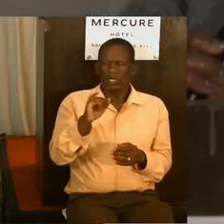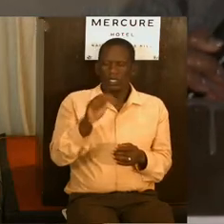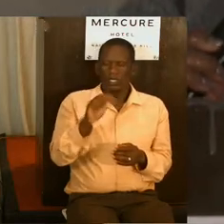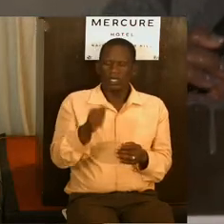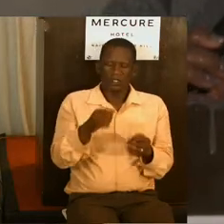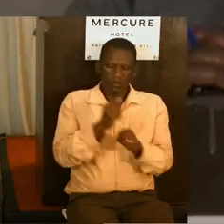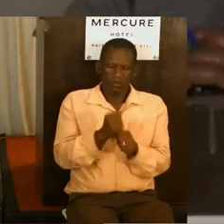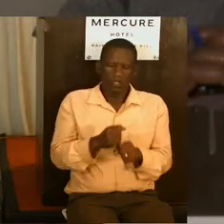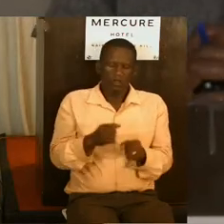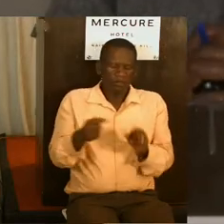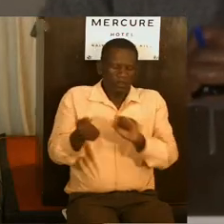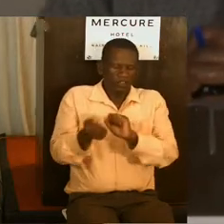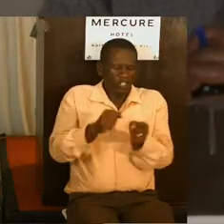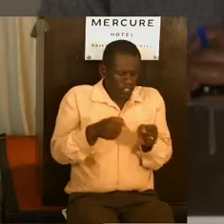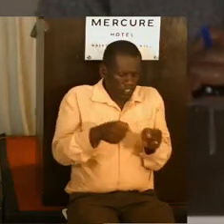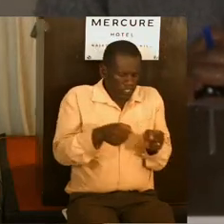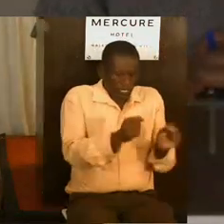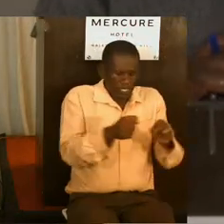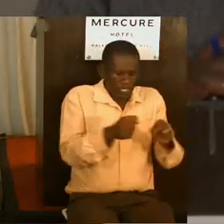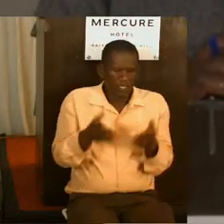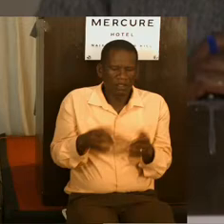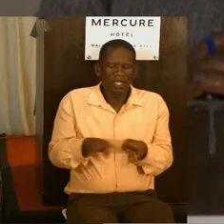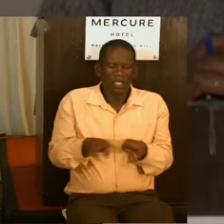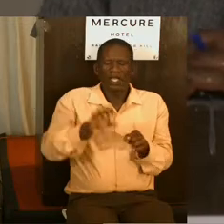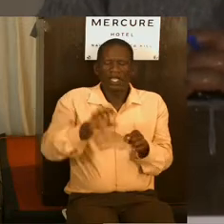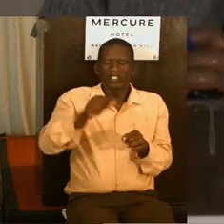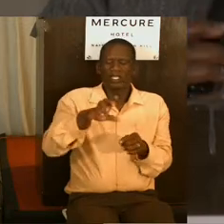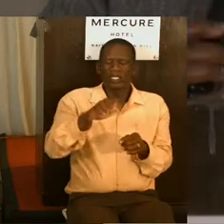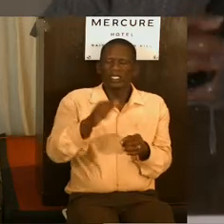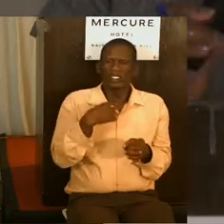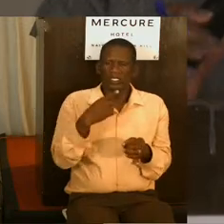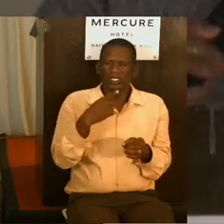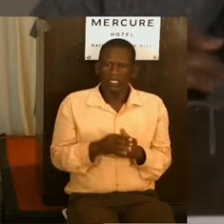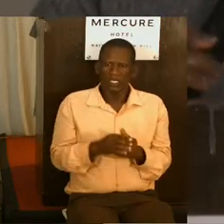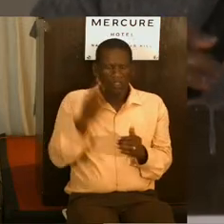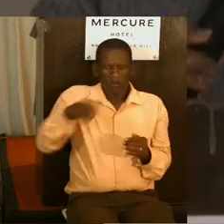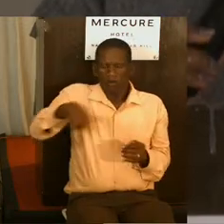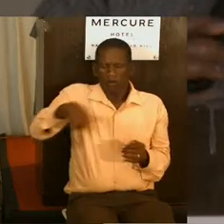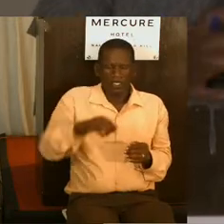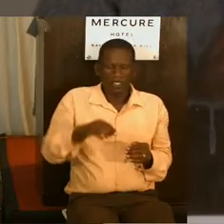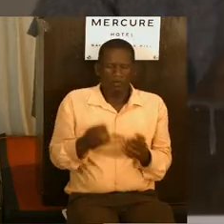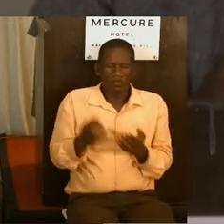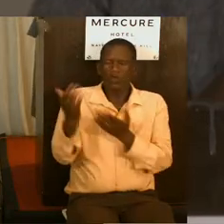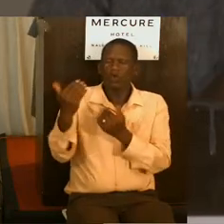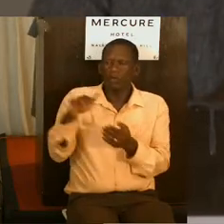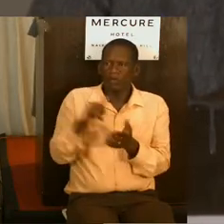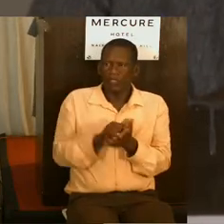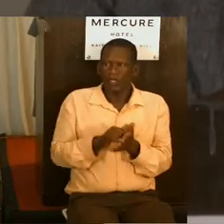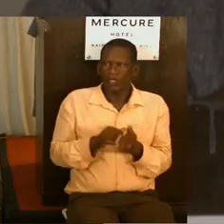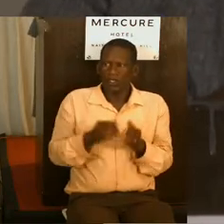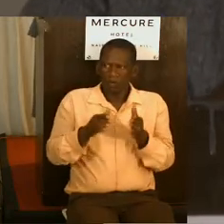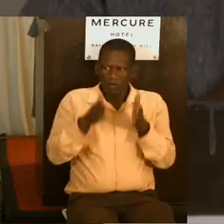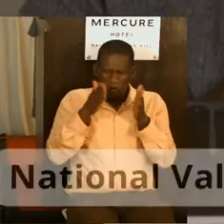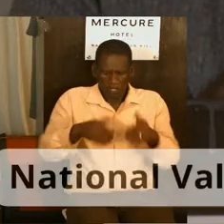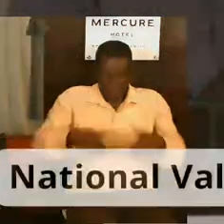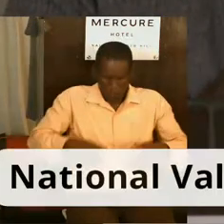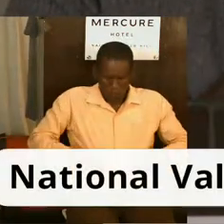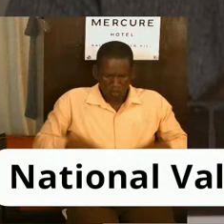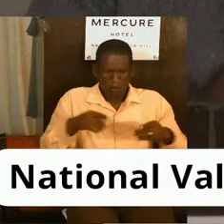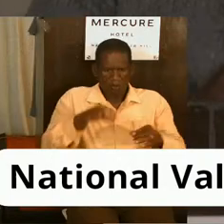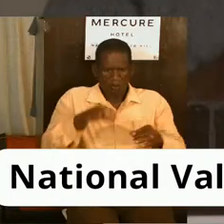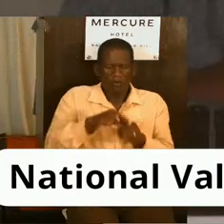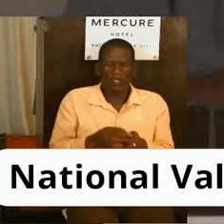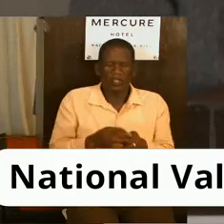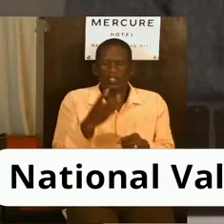we have changed strategy uh just like Sheila you said for us we are a bit hopeful we are looking at the young people who will be